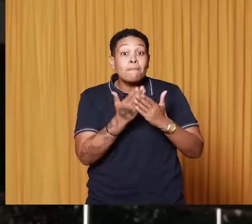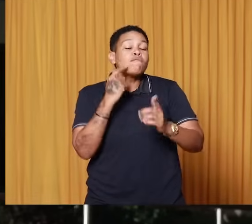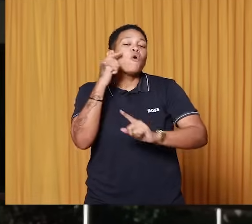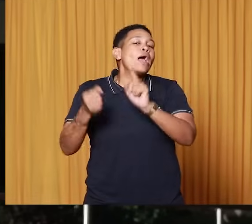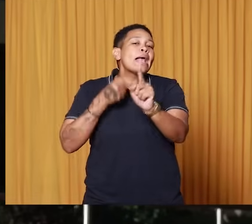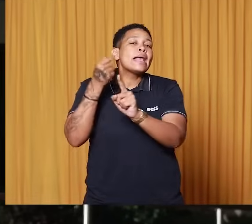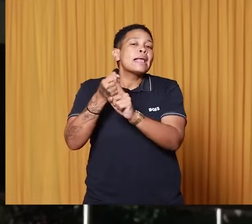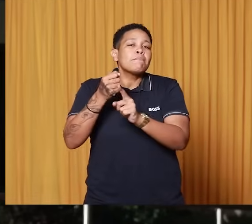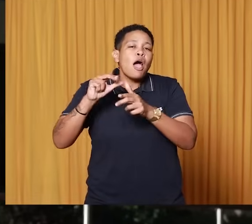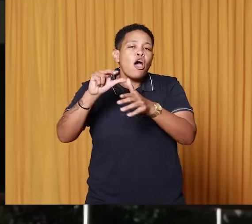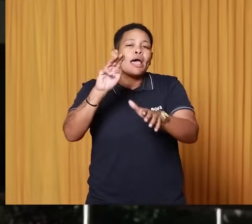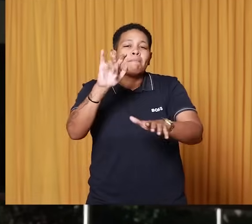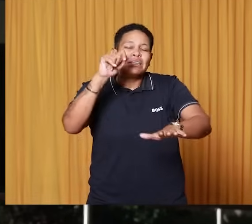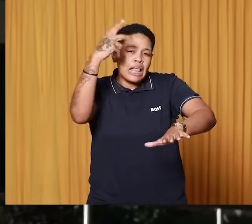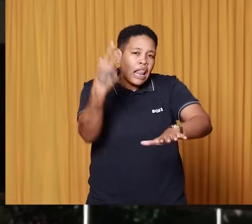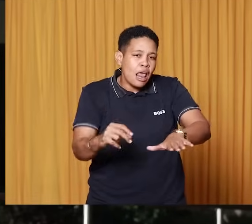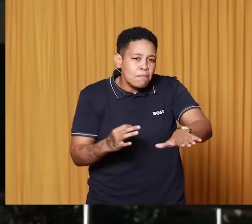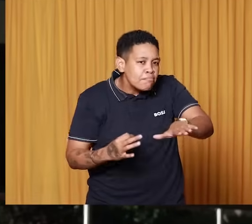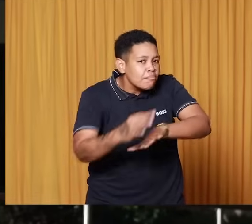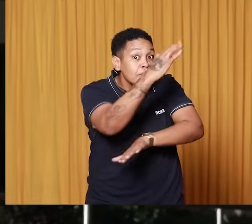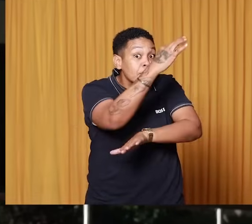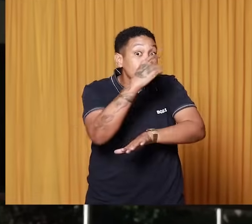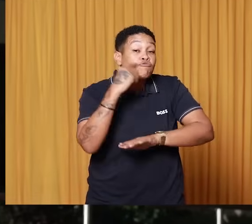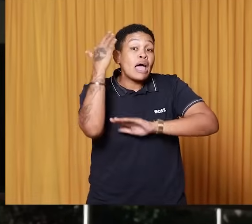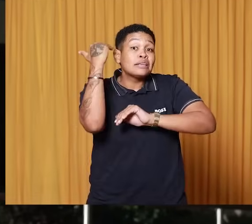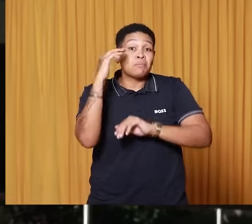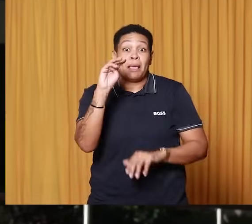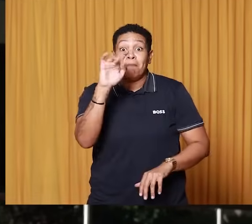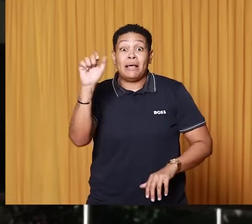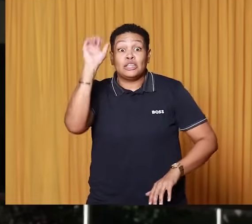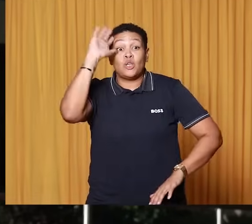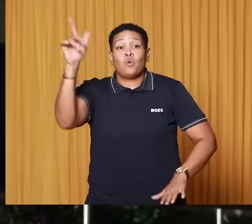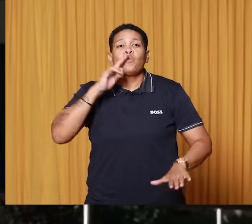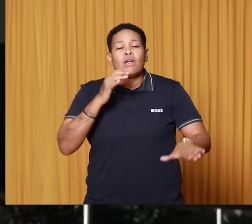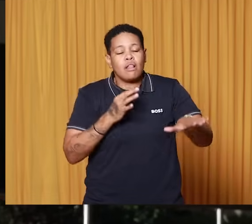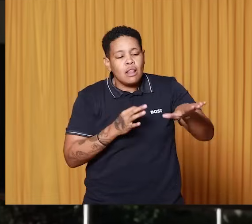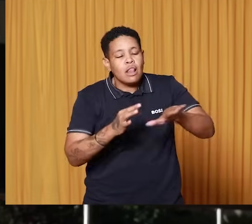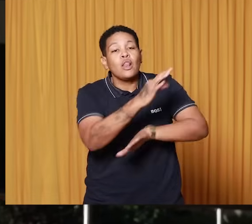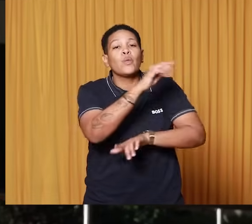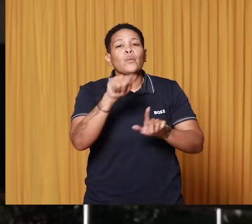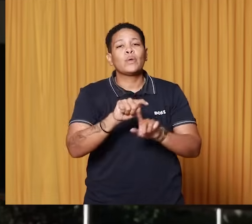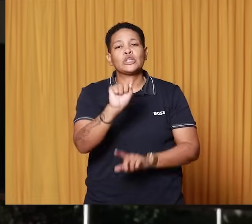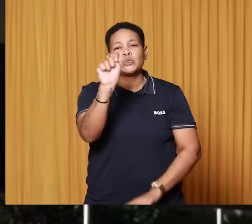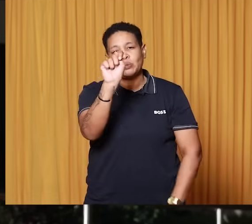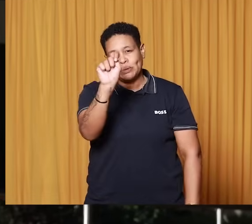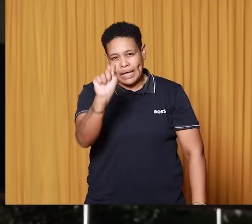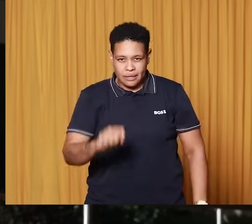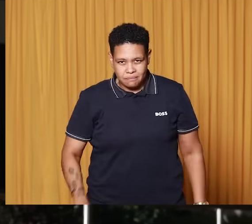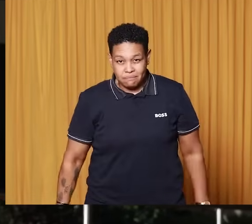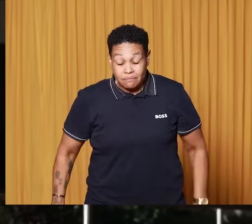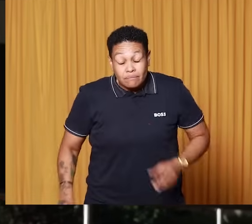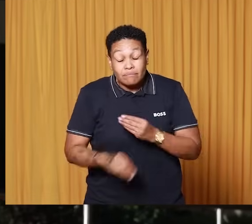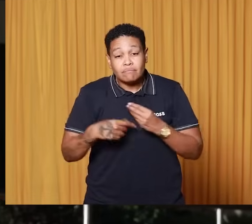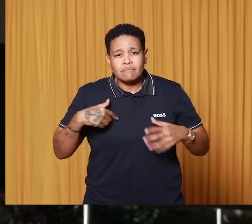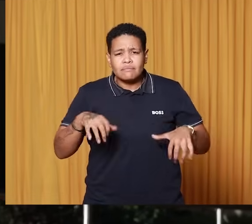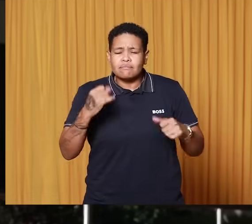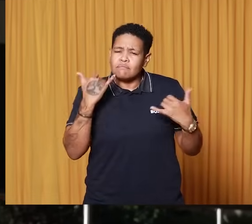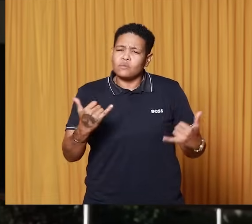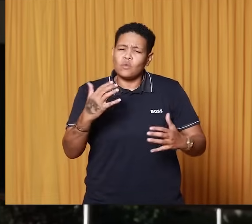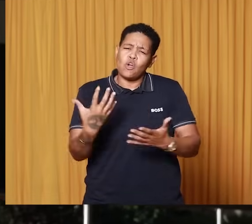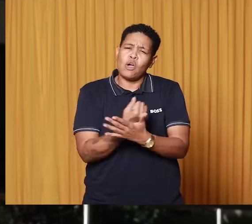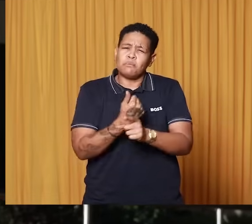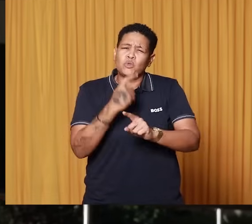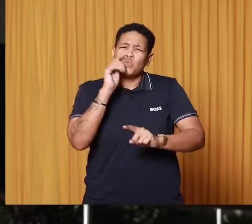impact of the hurricane. It is expected that Hurricane Melissa will make landfall on Tuesday. I take this